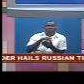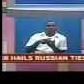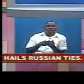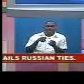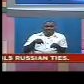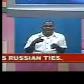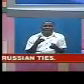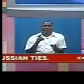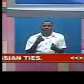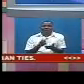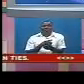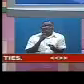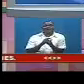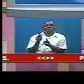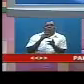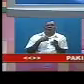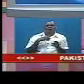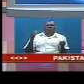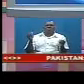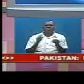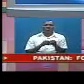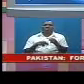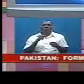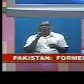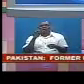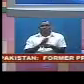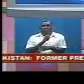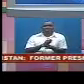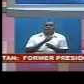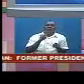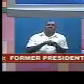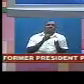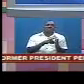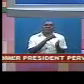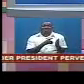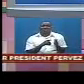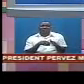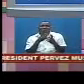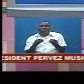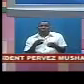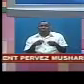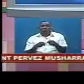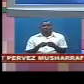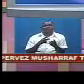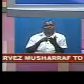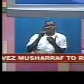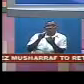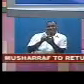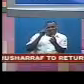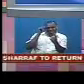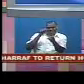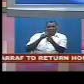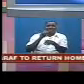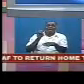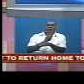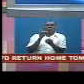In Ghana, persons living with disability face the problem of unemployment and discrimination. To address these issues, a project